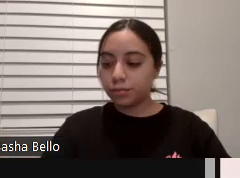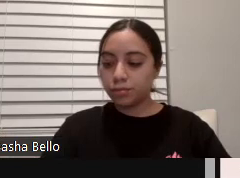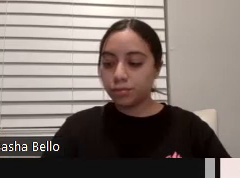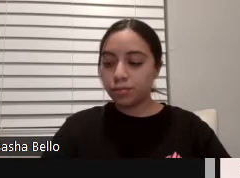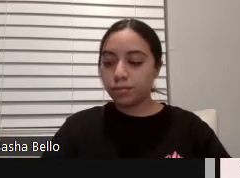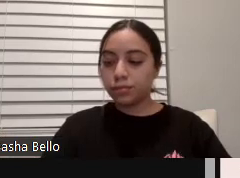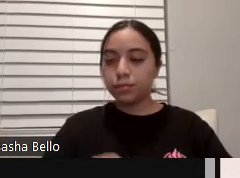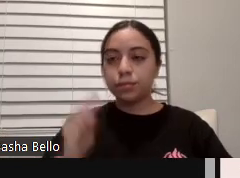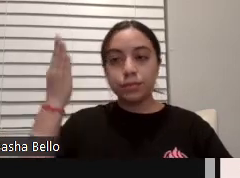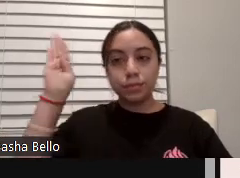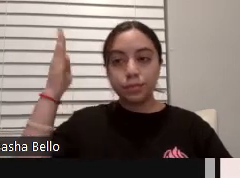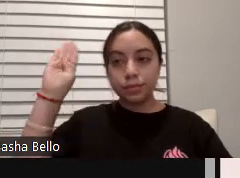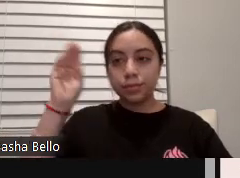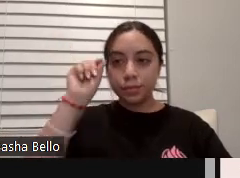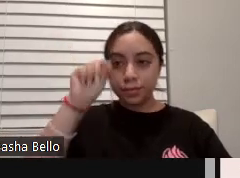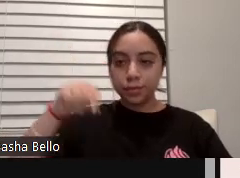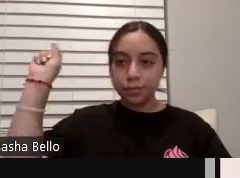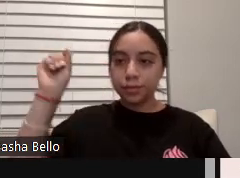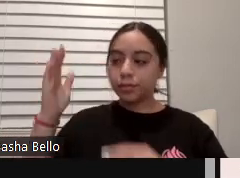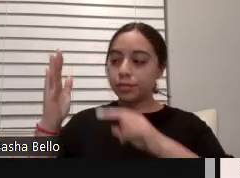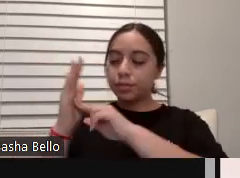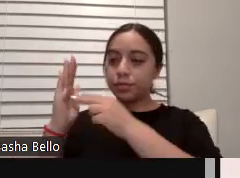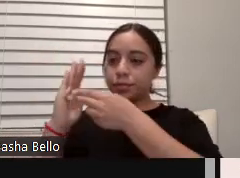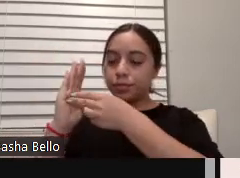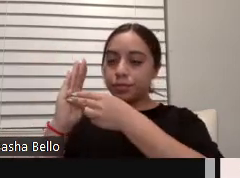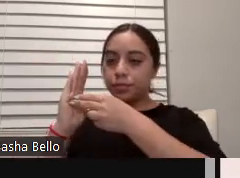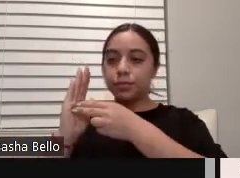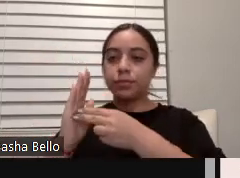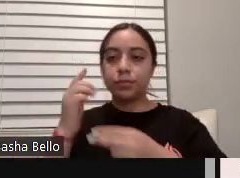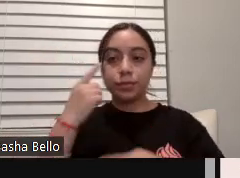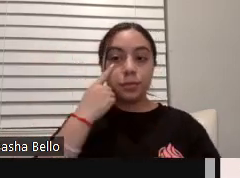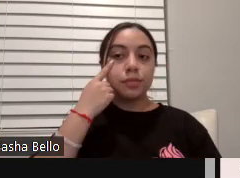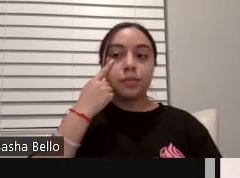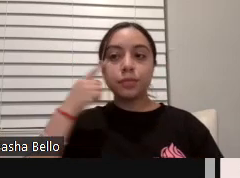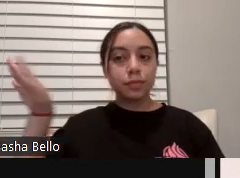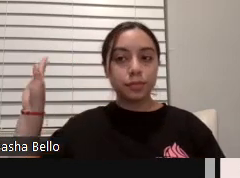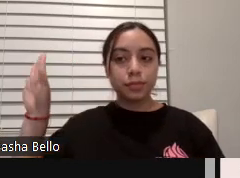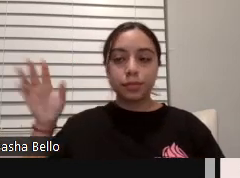If the message has a blue check, then it means the receiver has read the message.